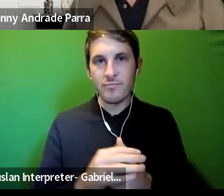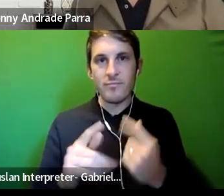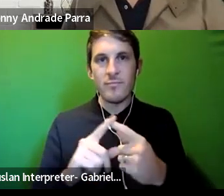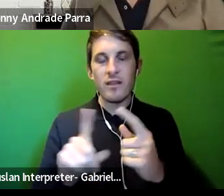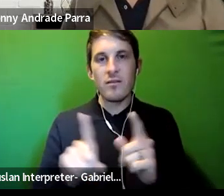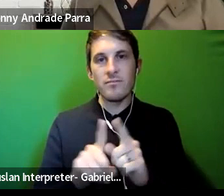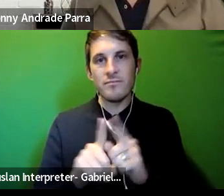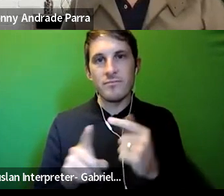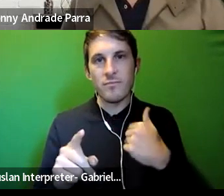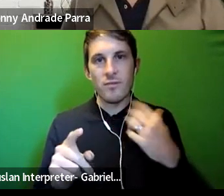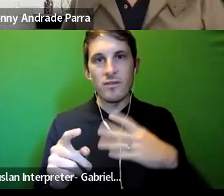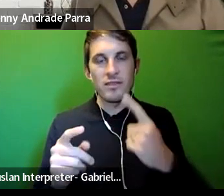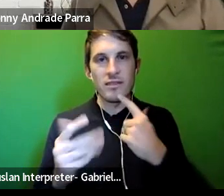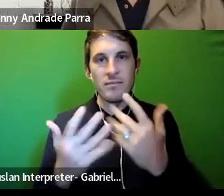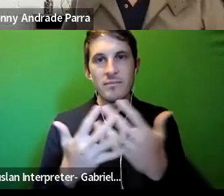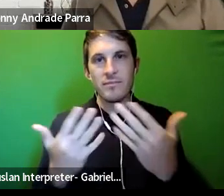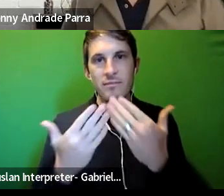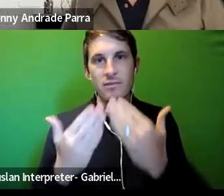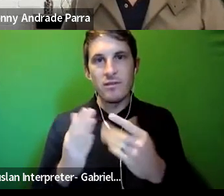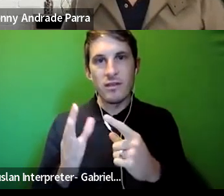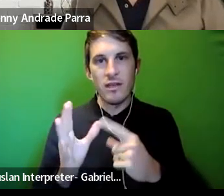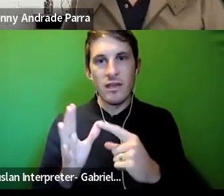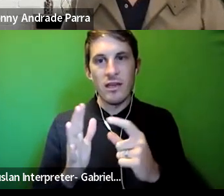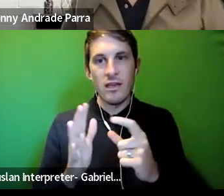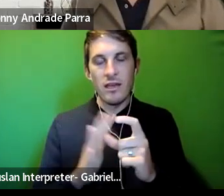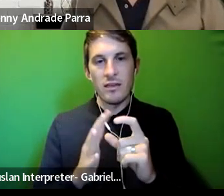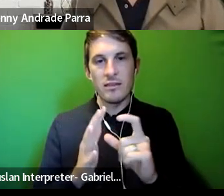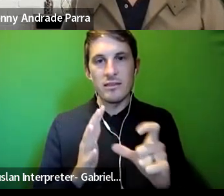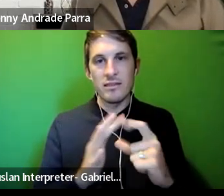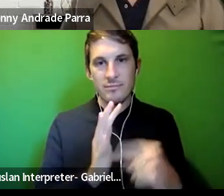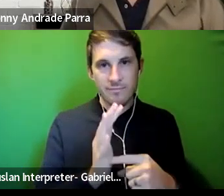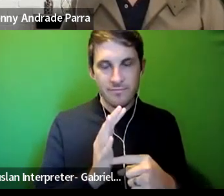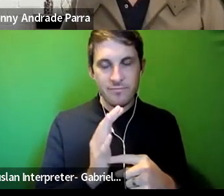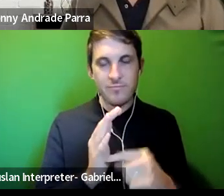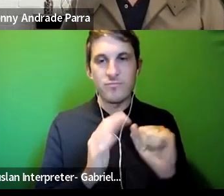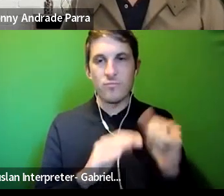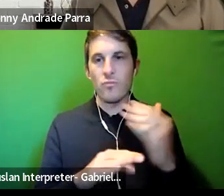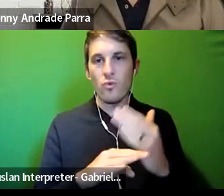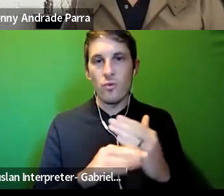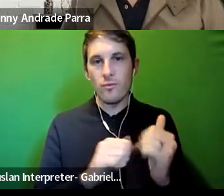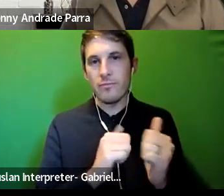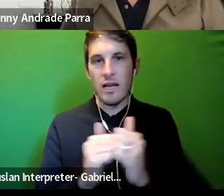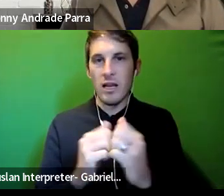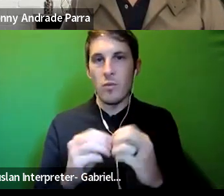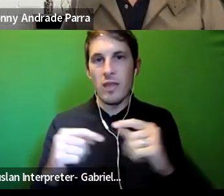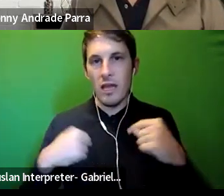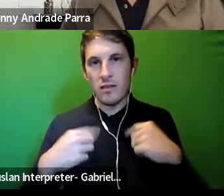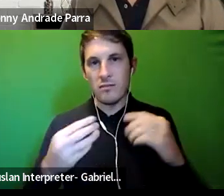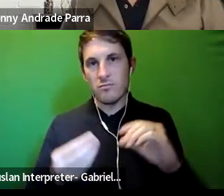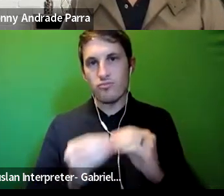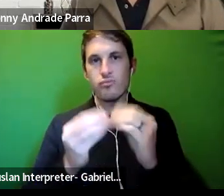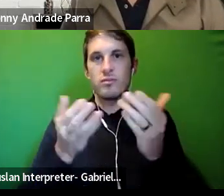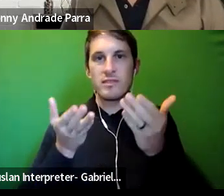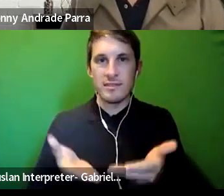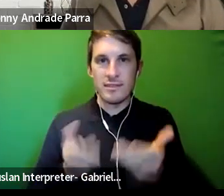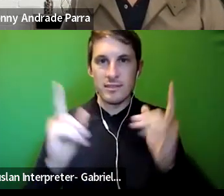course, I want to just say a huge thank you to ADCET for all the work that you do, and also partnering with us today to have